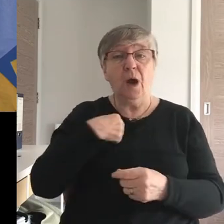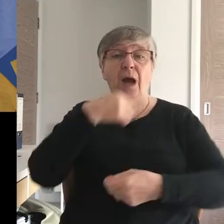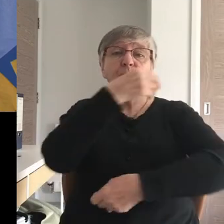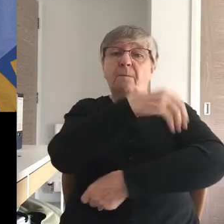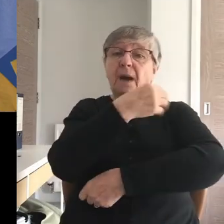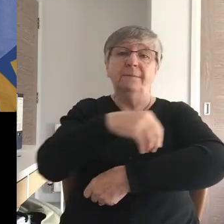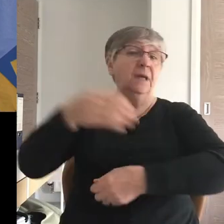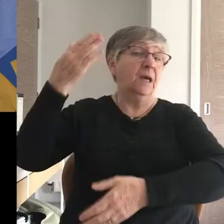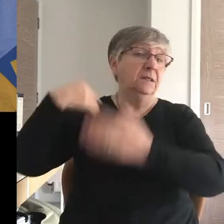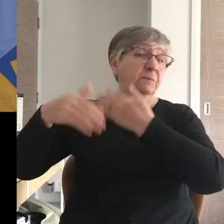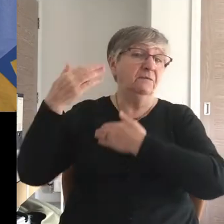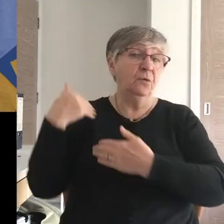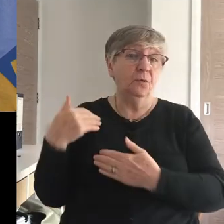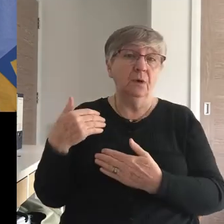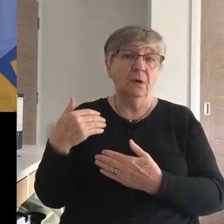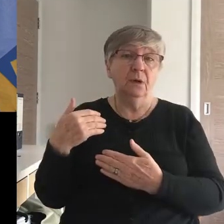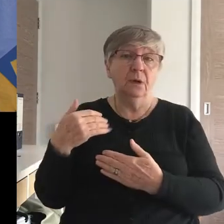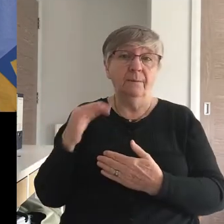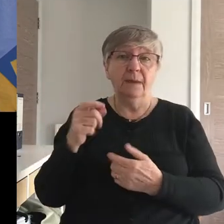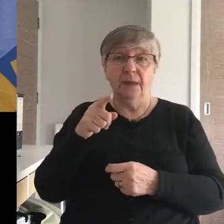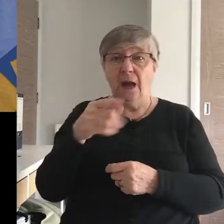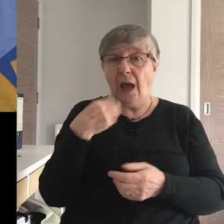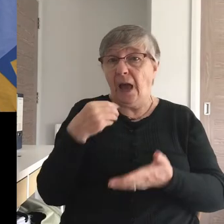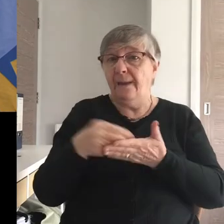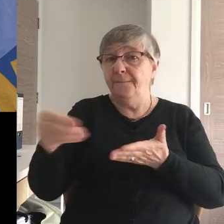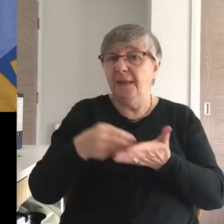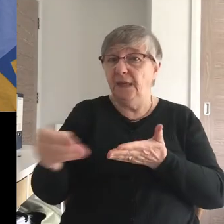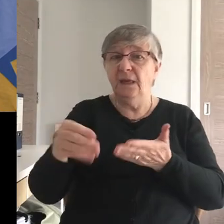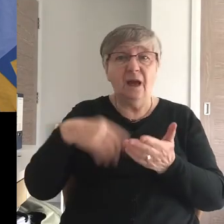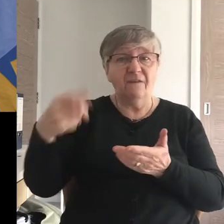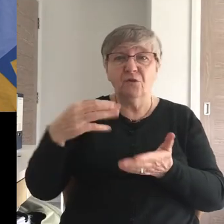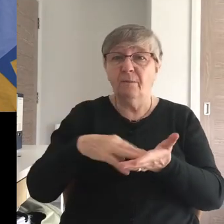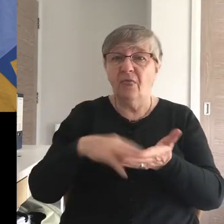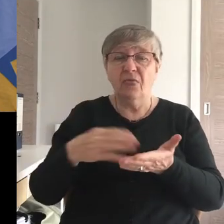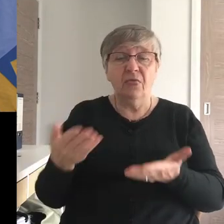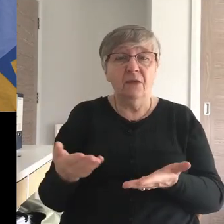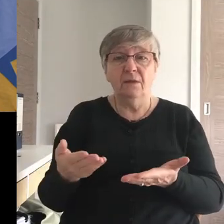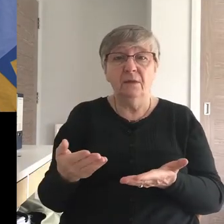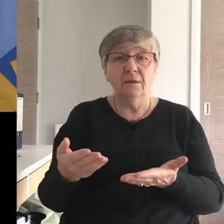It might be because you have a standing order. It might be because...